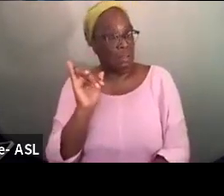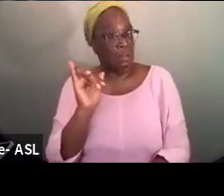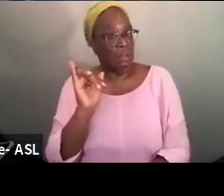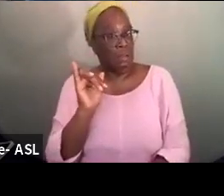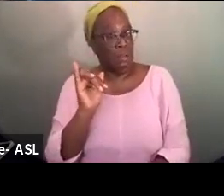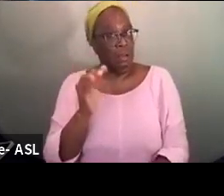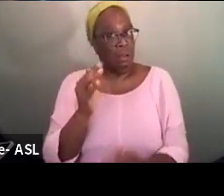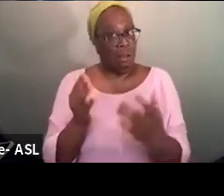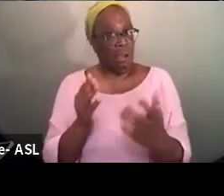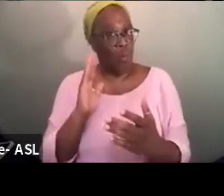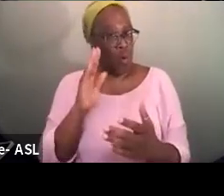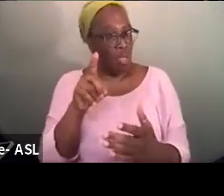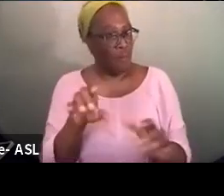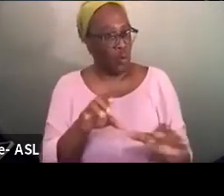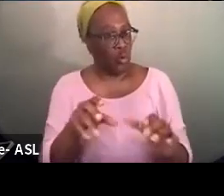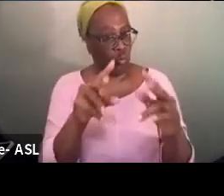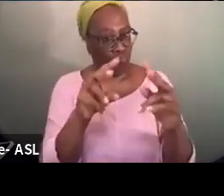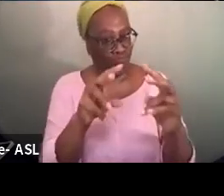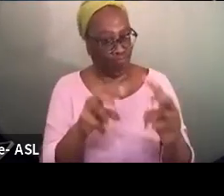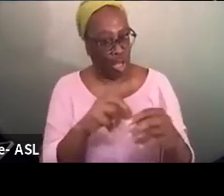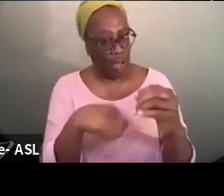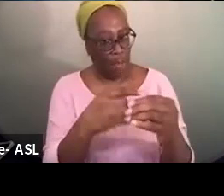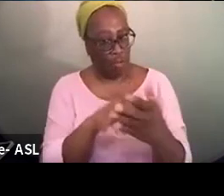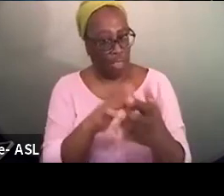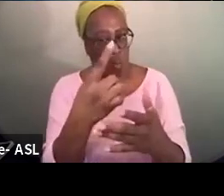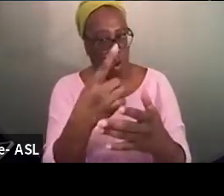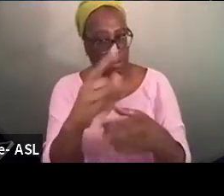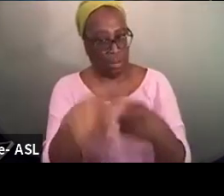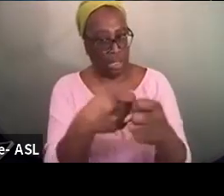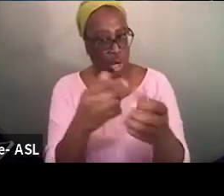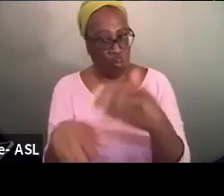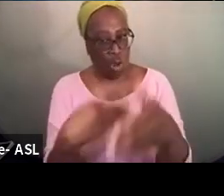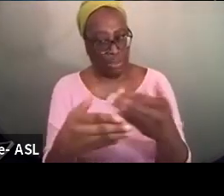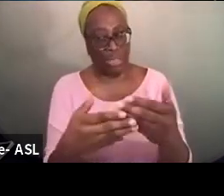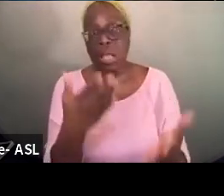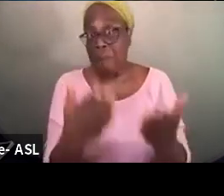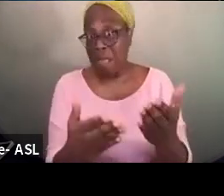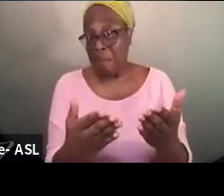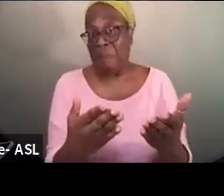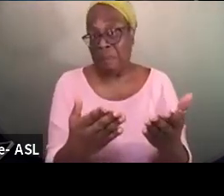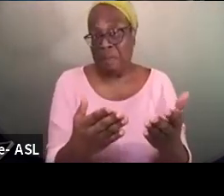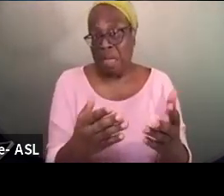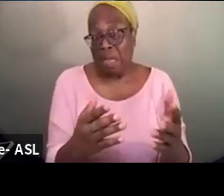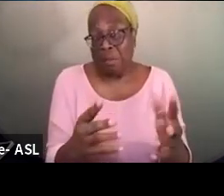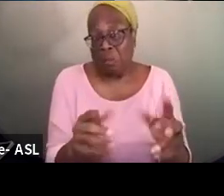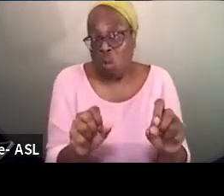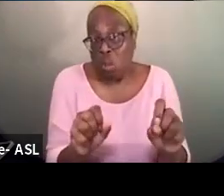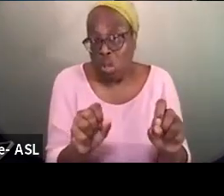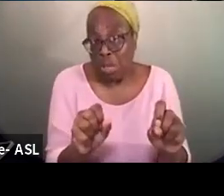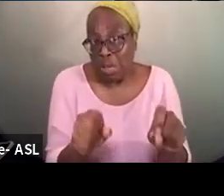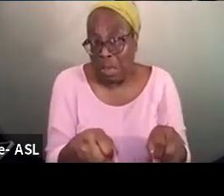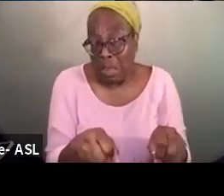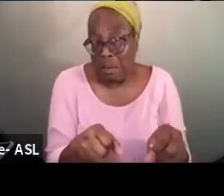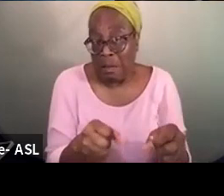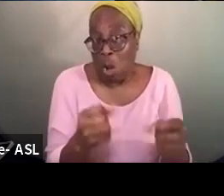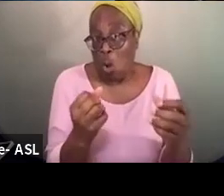some analysis of that 1 year. It might be useful to see what we learned about the acquisition